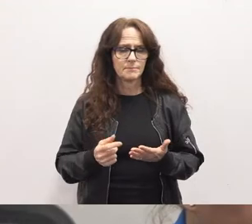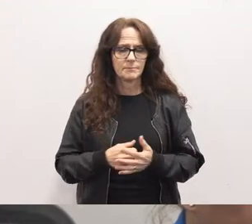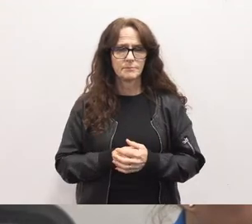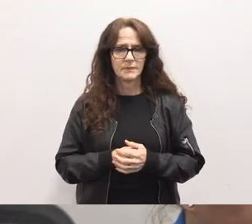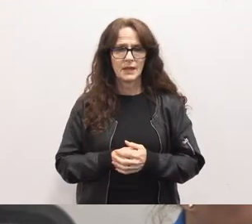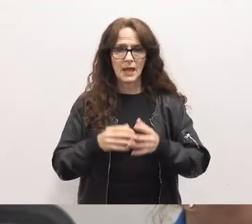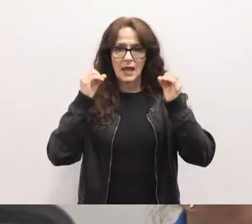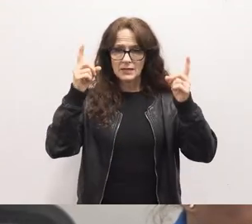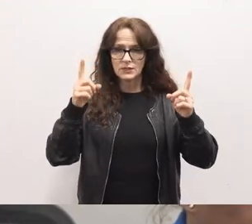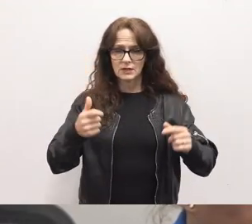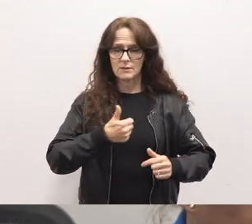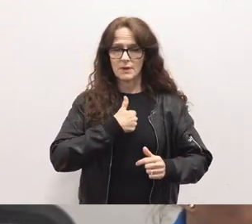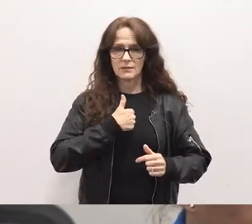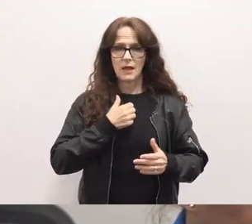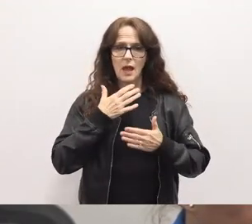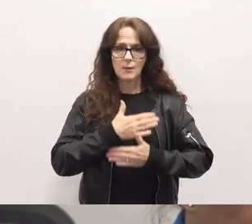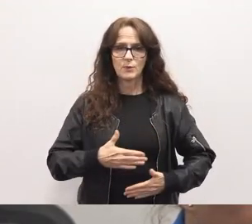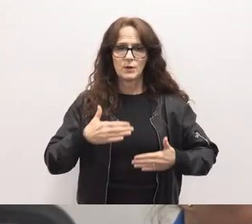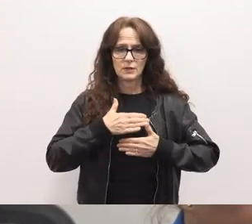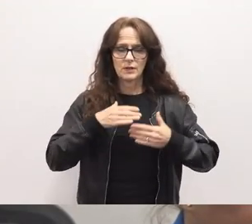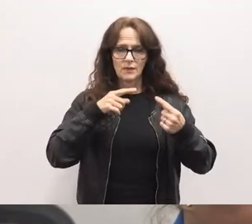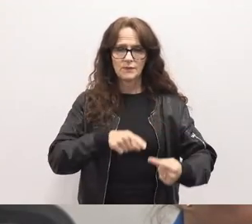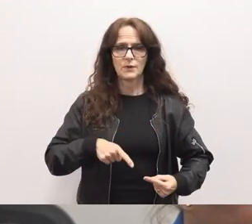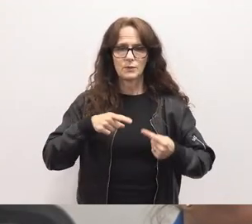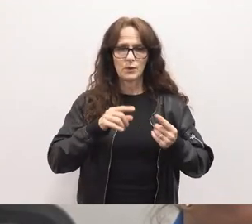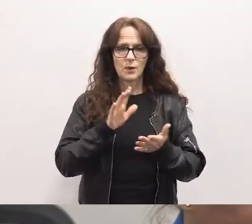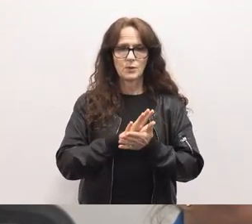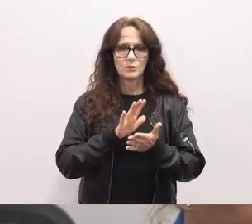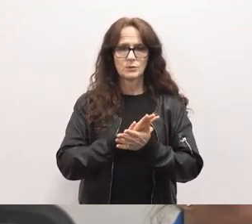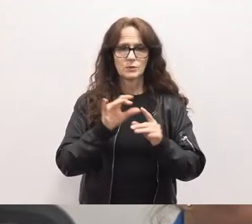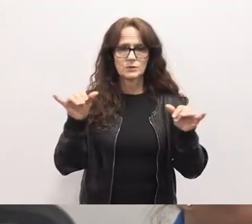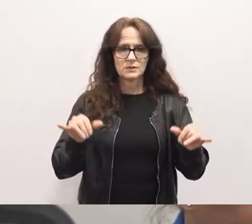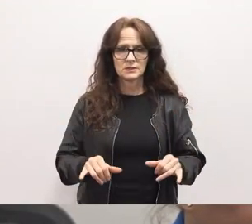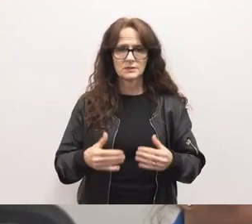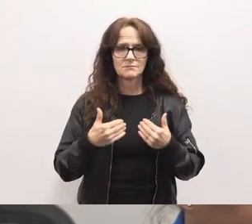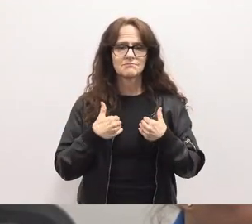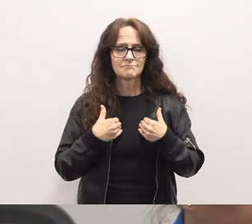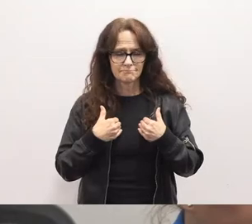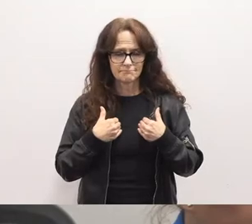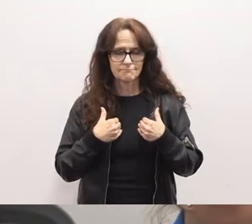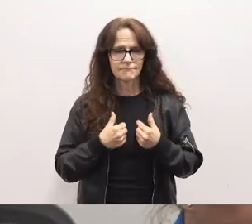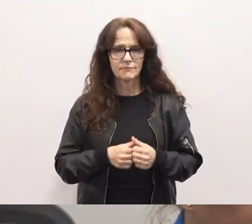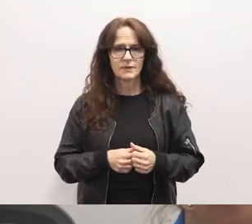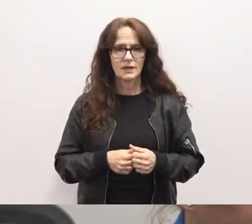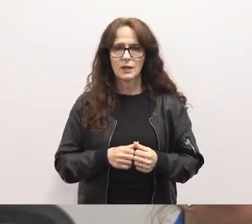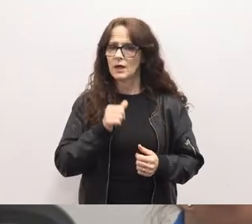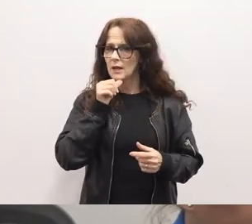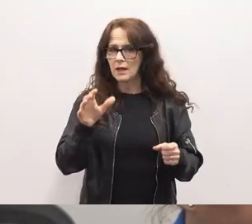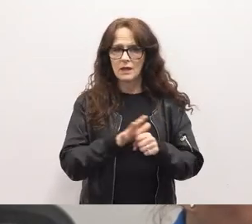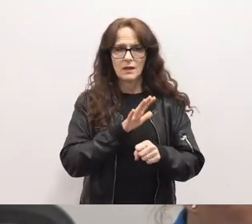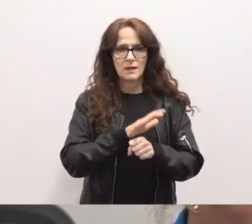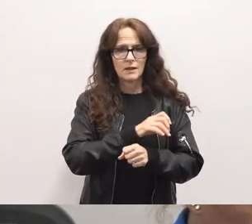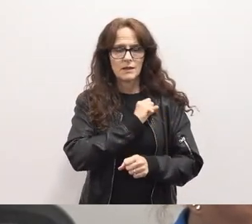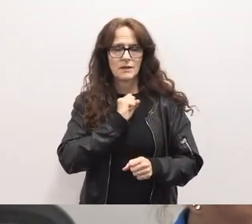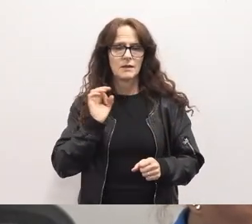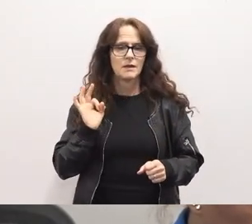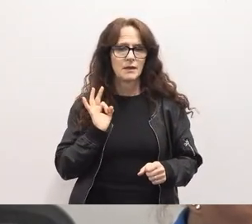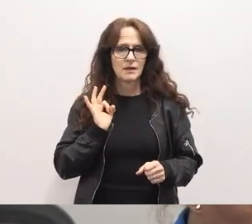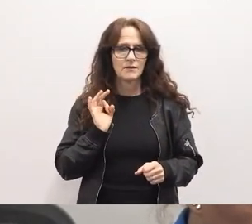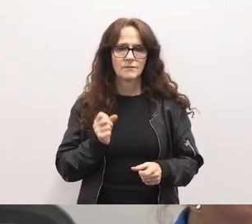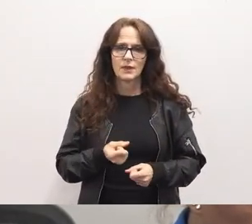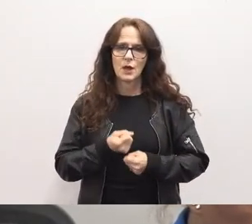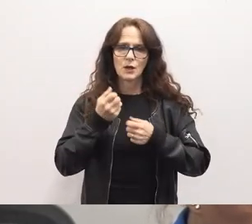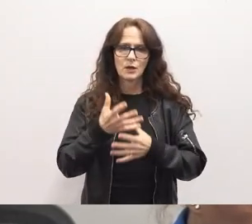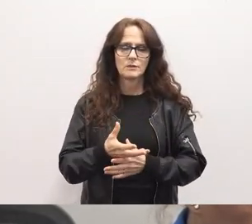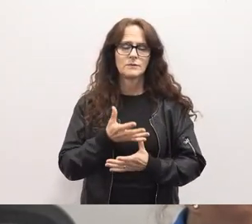an educator myself, I appreciate the struggle our school system is experiencing. We are understaffed. This causes us